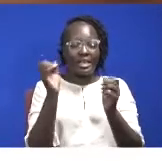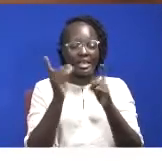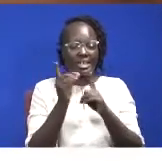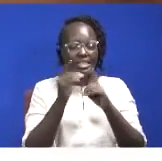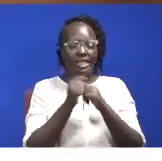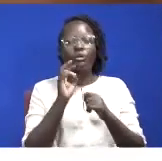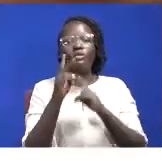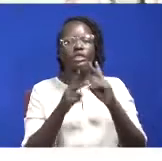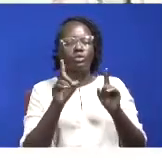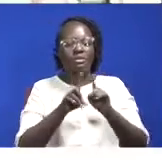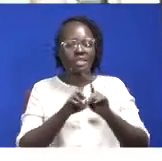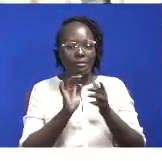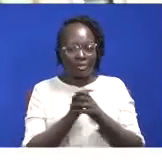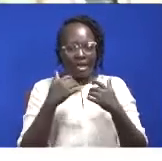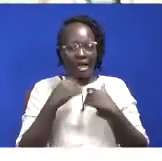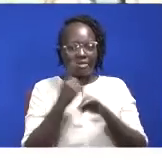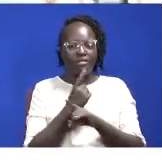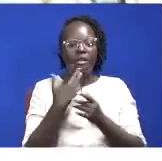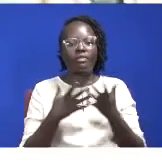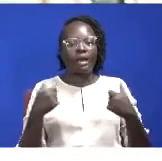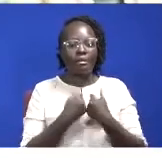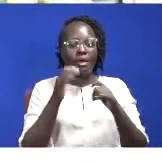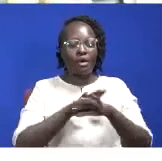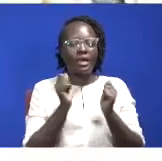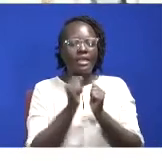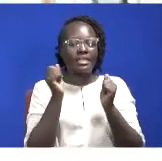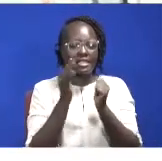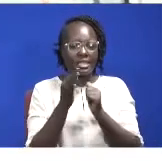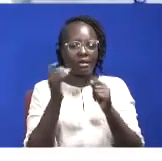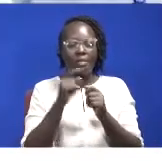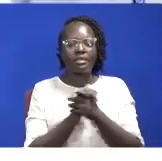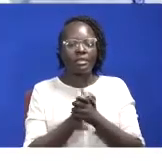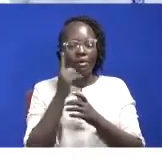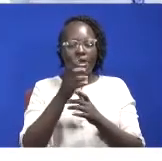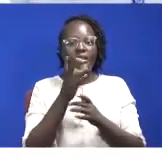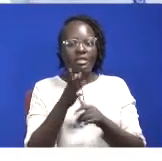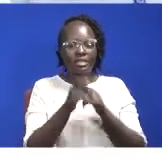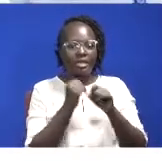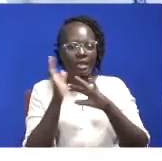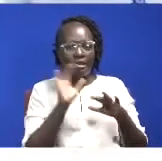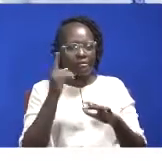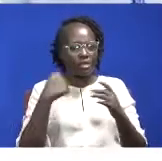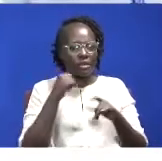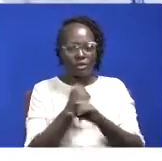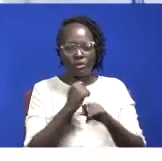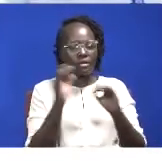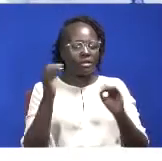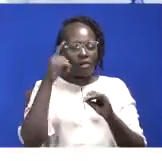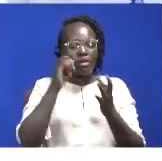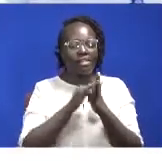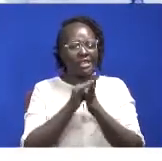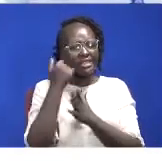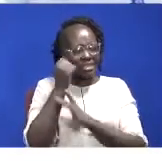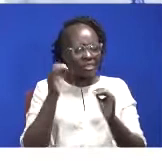2022, with the surgery being conducted on the 18th of January this year. Curson is not the first case we are doing of tetralogy. We've done